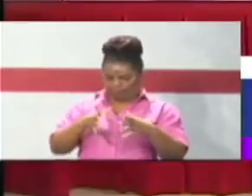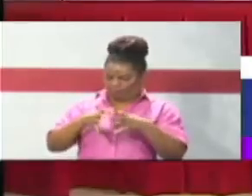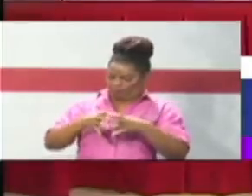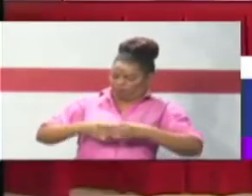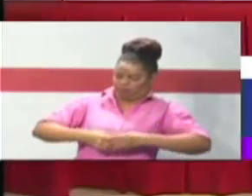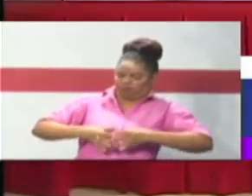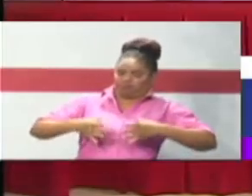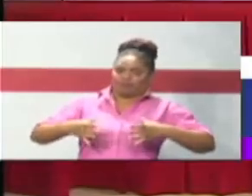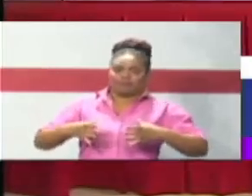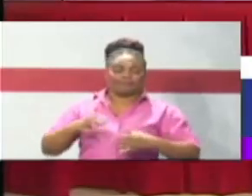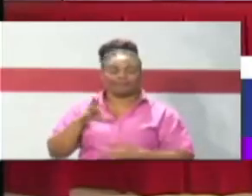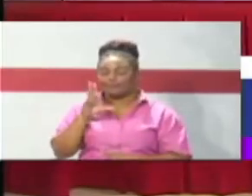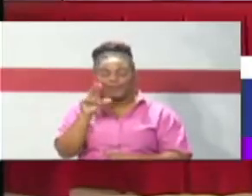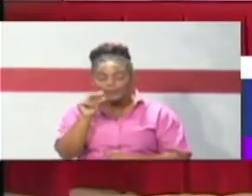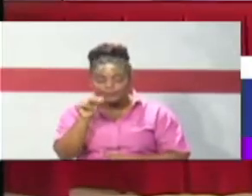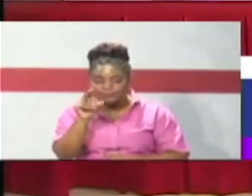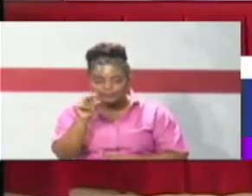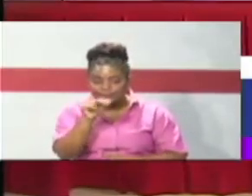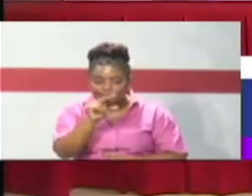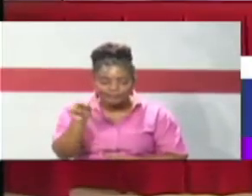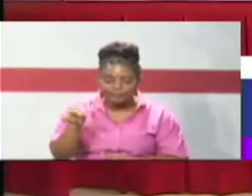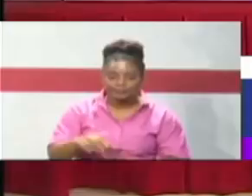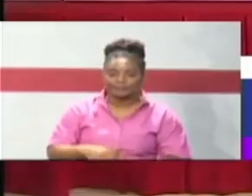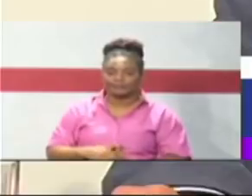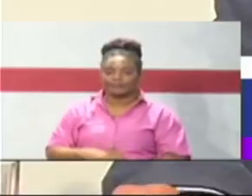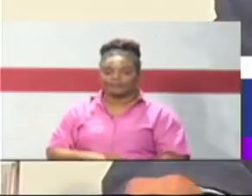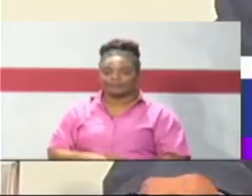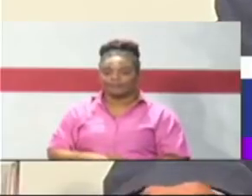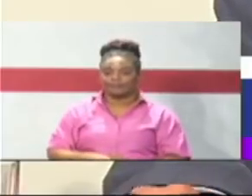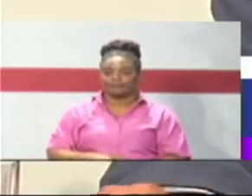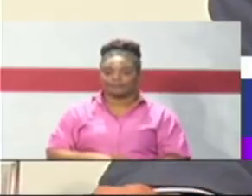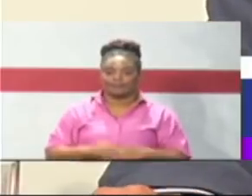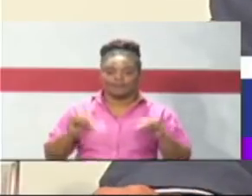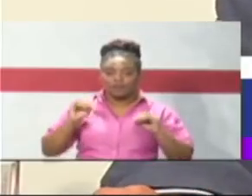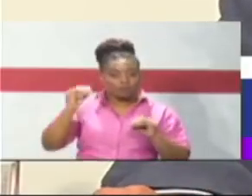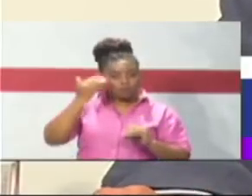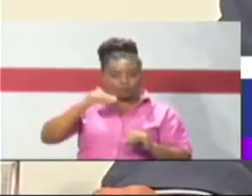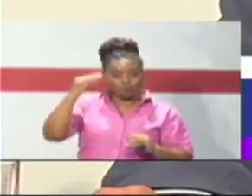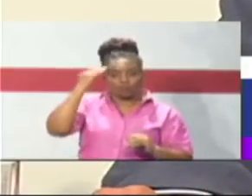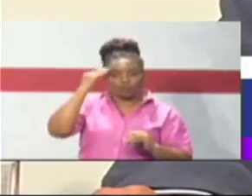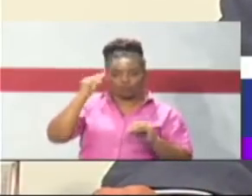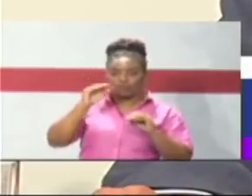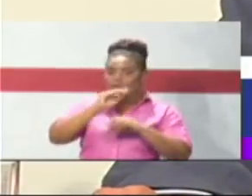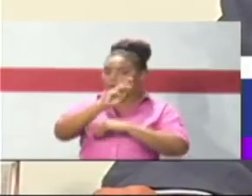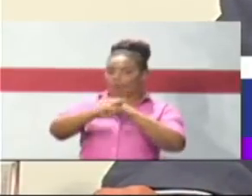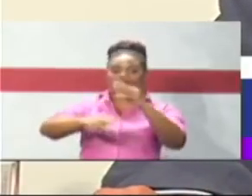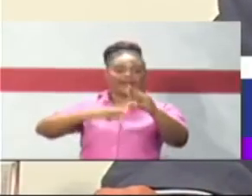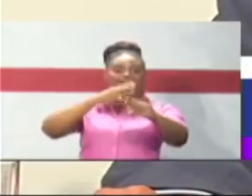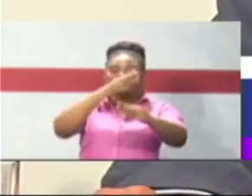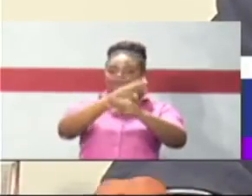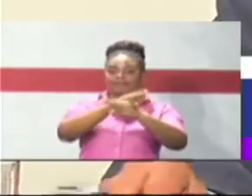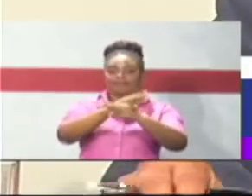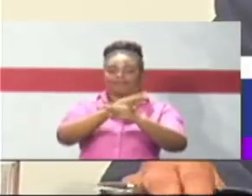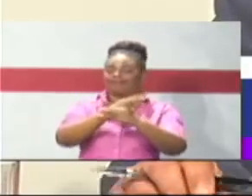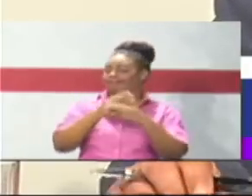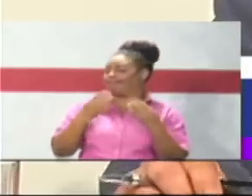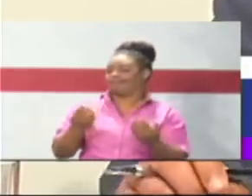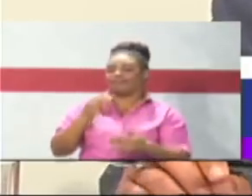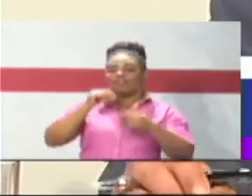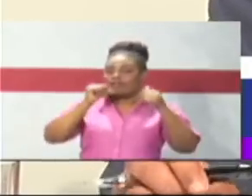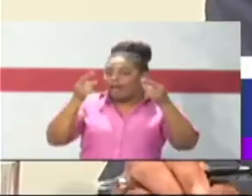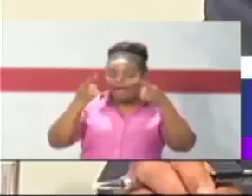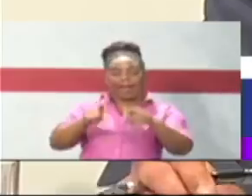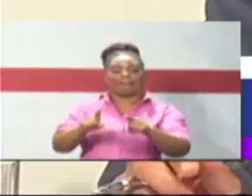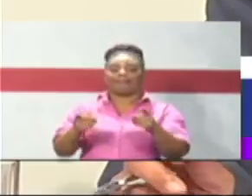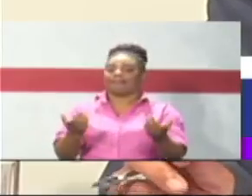Dr. Hines, anywhere else? None that we know of anywhere else in the world. So that's a